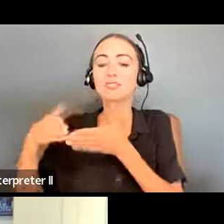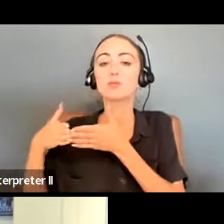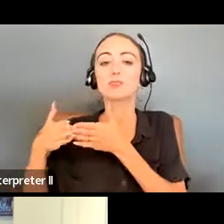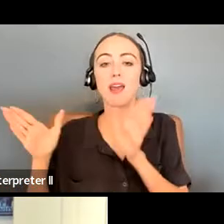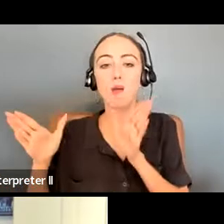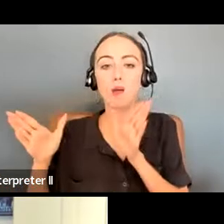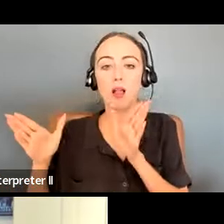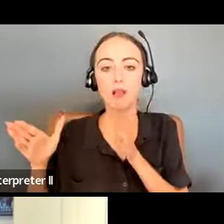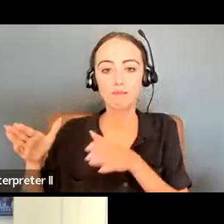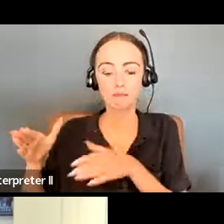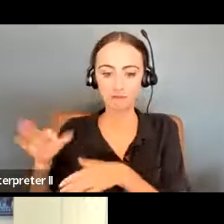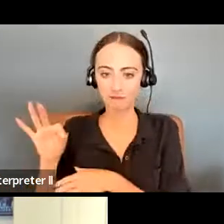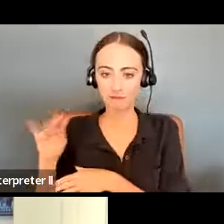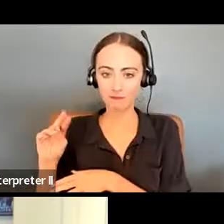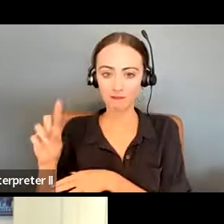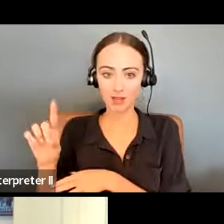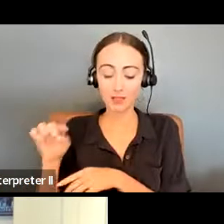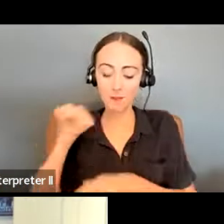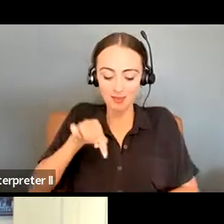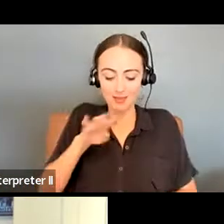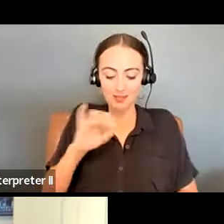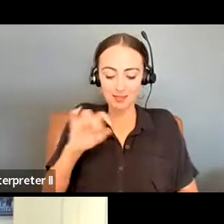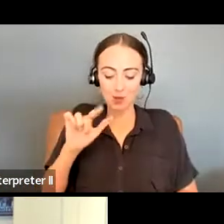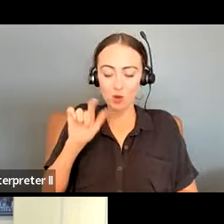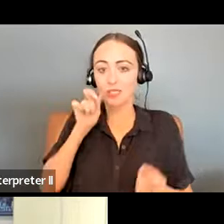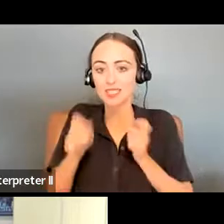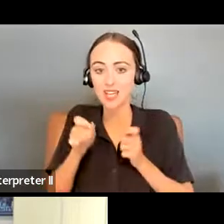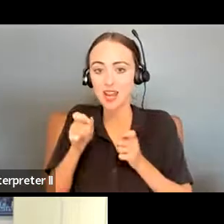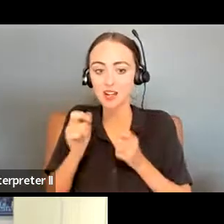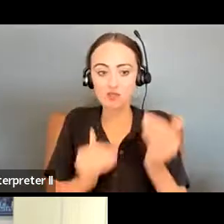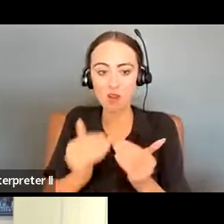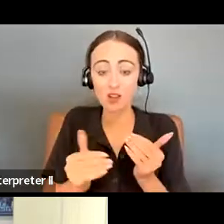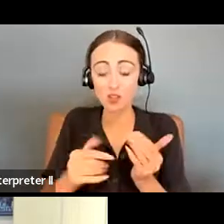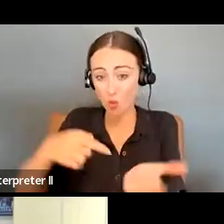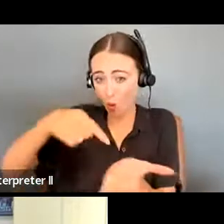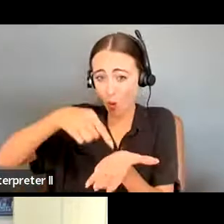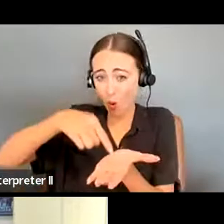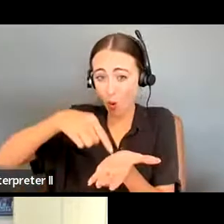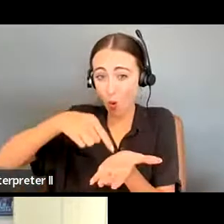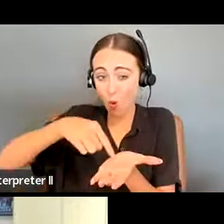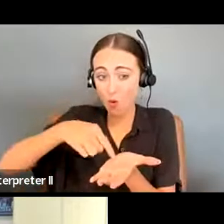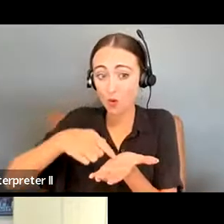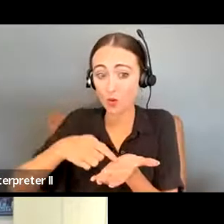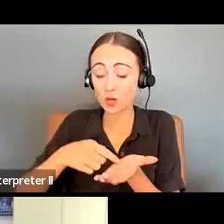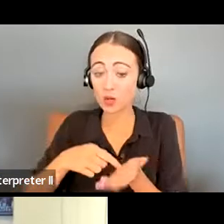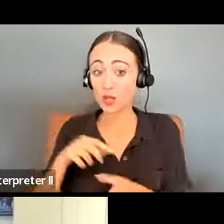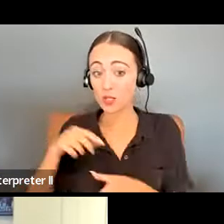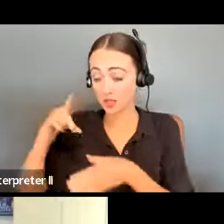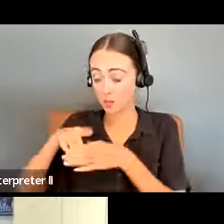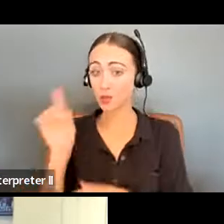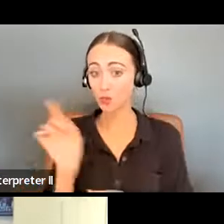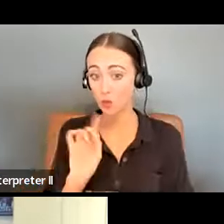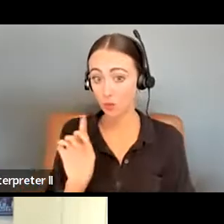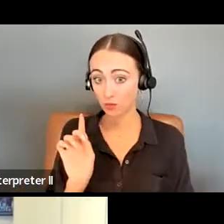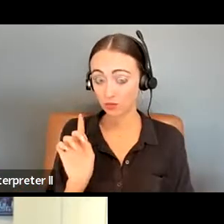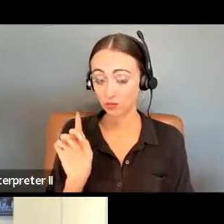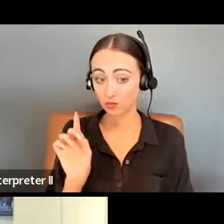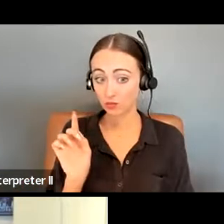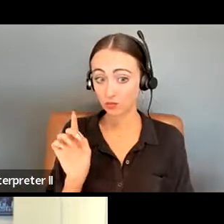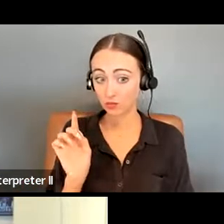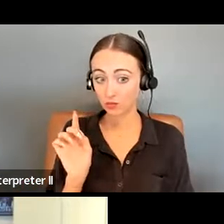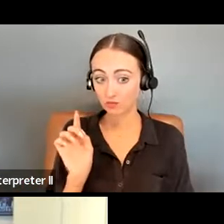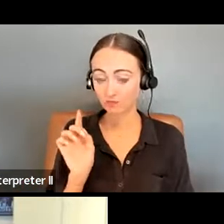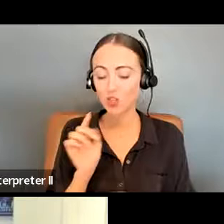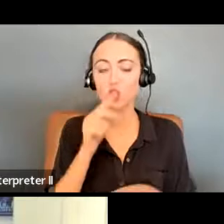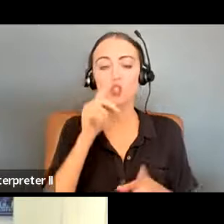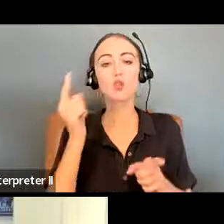fund. This bill would change this process so that delinquent debts owed to BEGA and collected by the CCU are deposited into